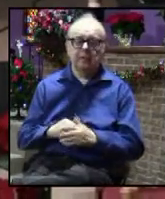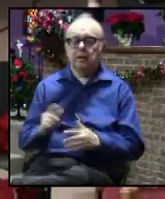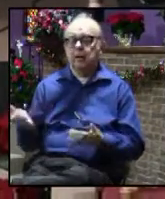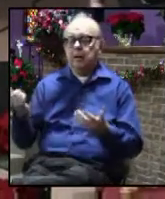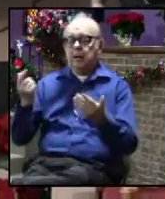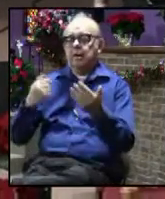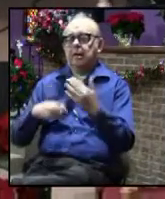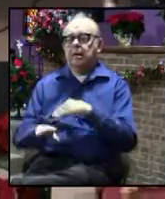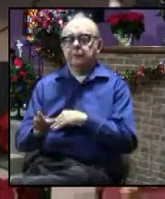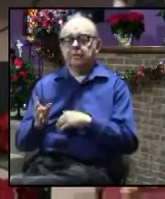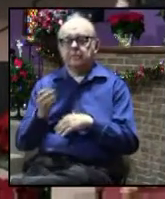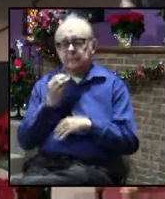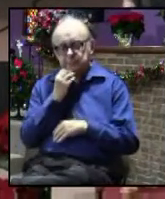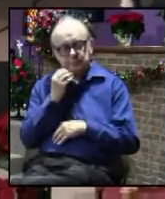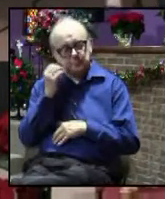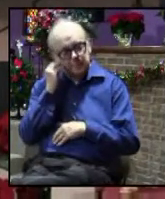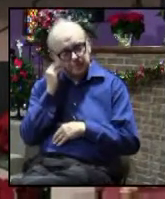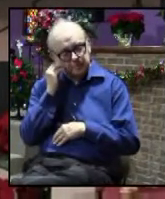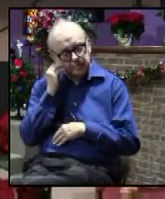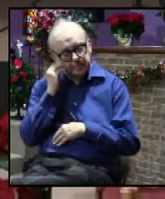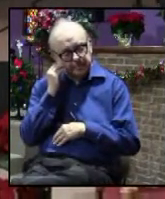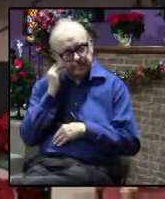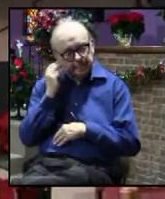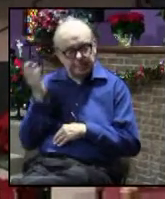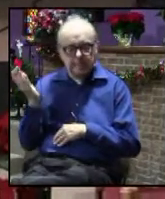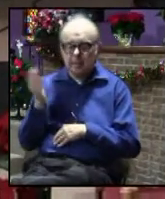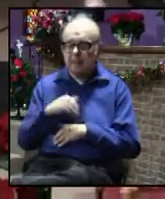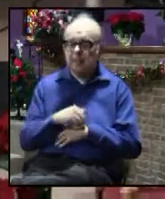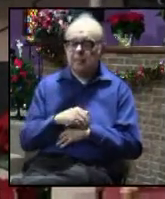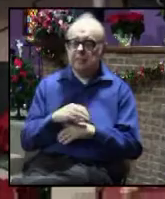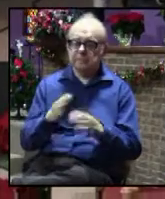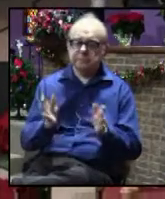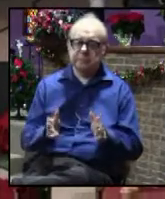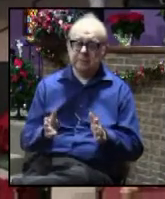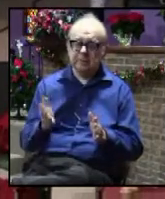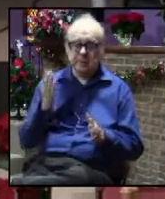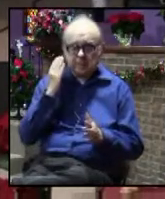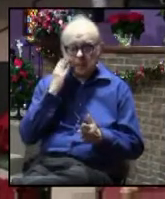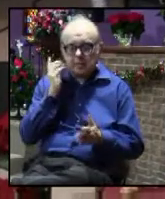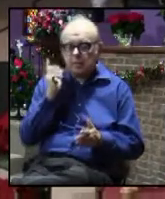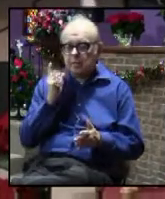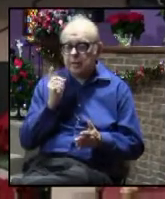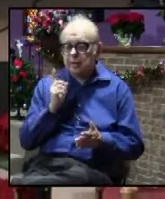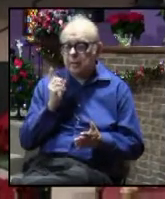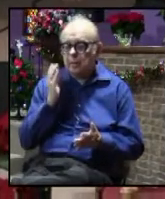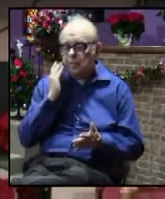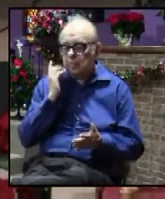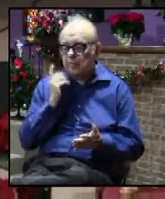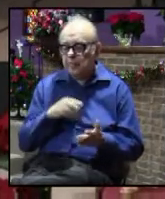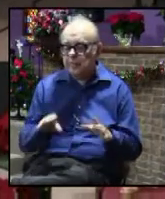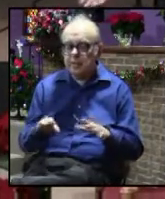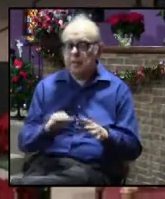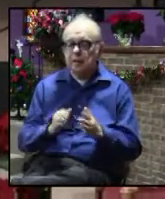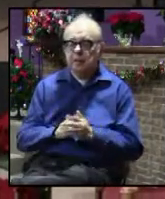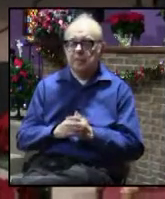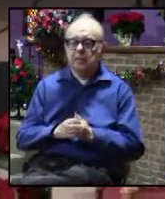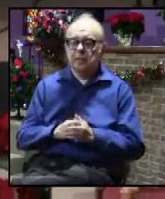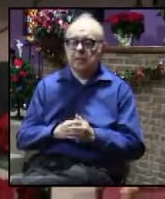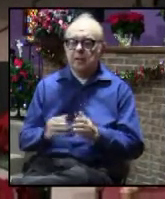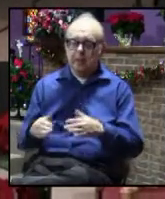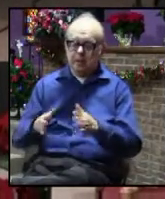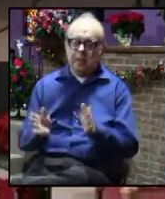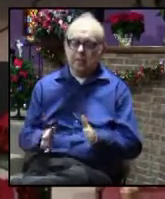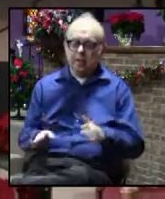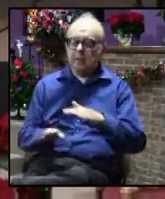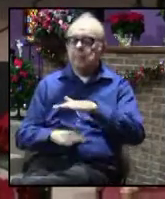in the house. My kids, my grandkids, they all bring their packages and they know what they need to do. Take the packages and put